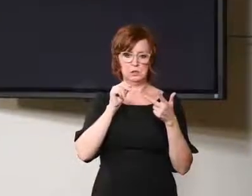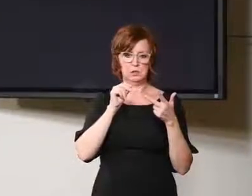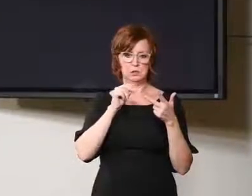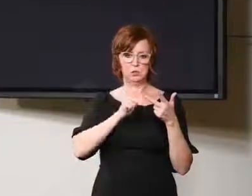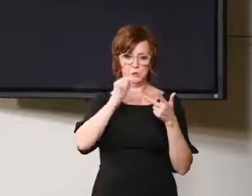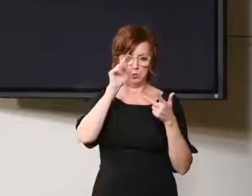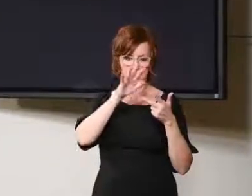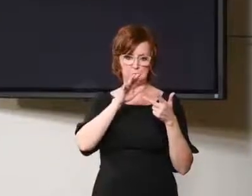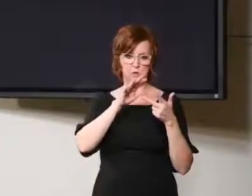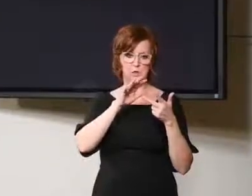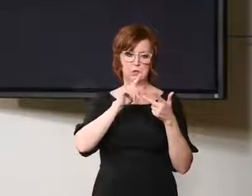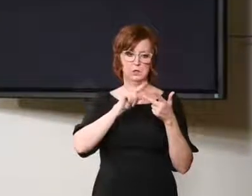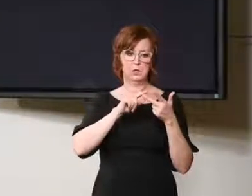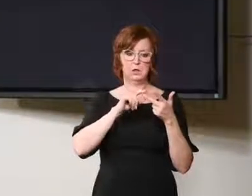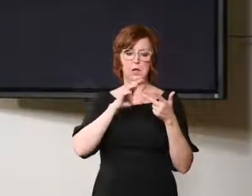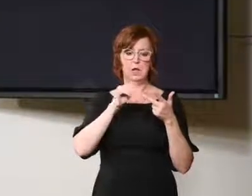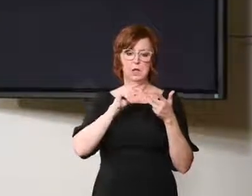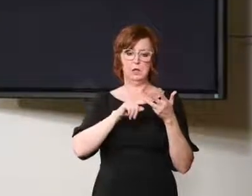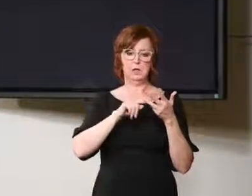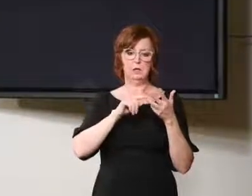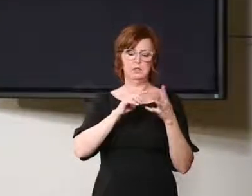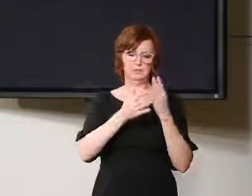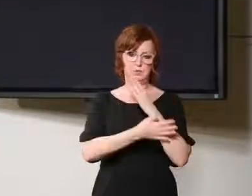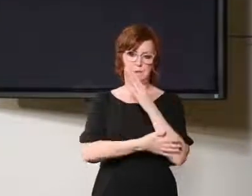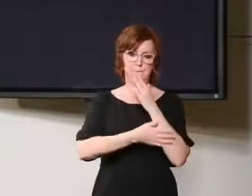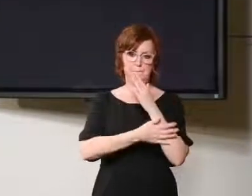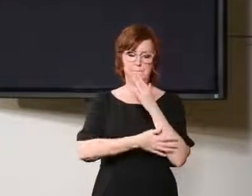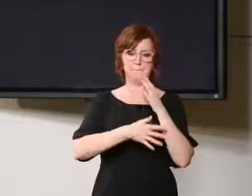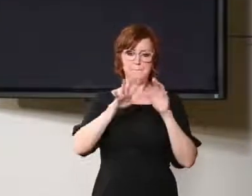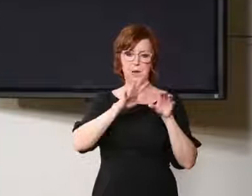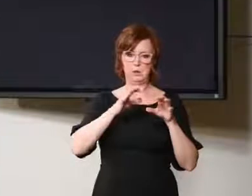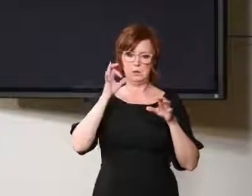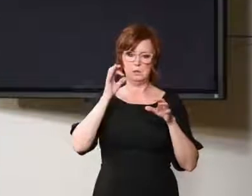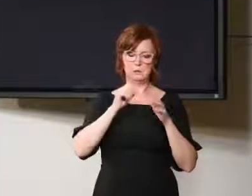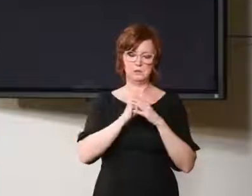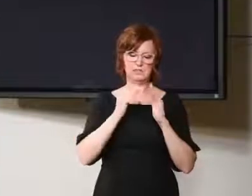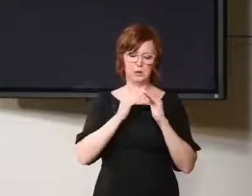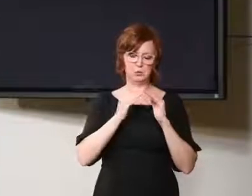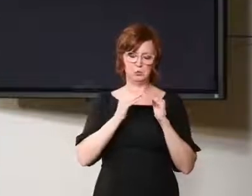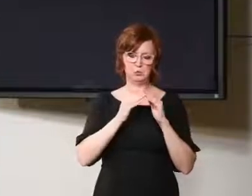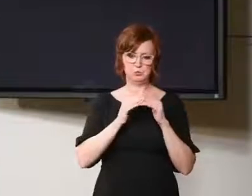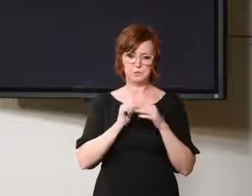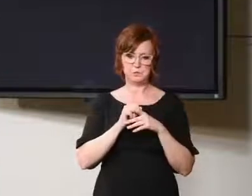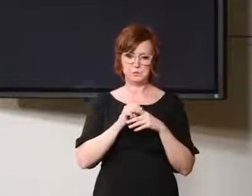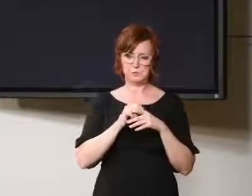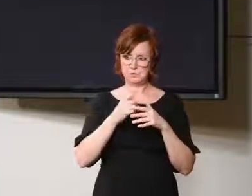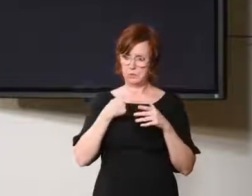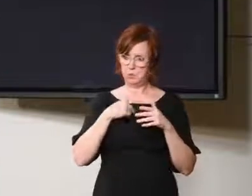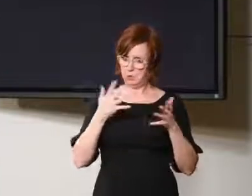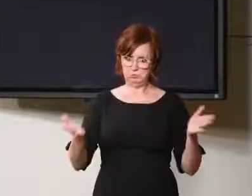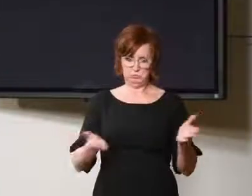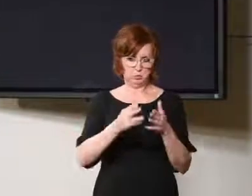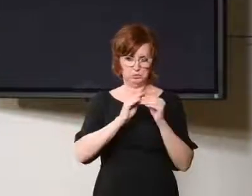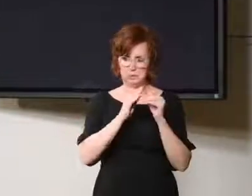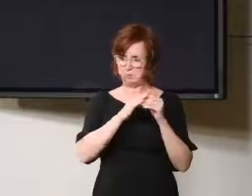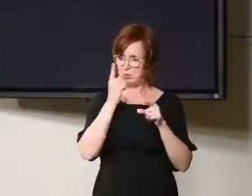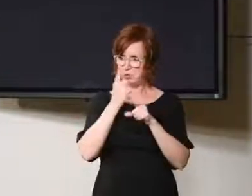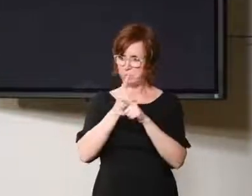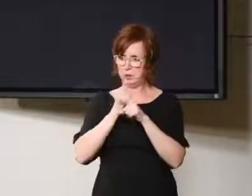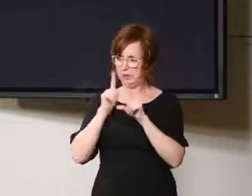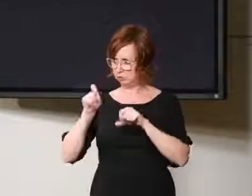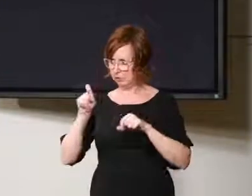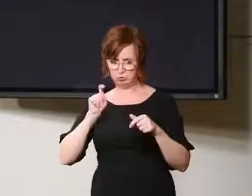cluster has to be tested immediately to prevent further outbreaks. So we are trying to promote more testing where appropriate.